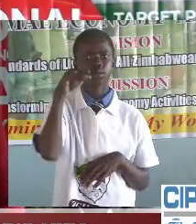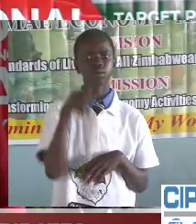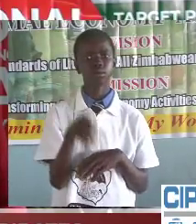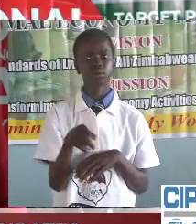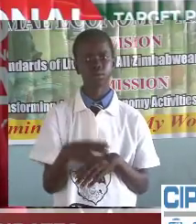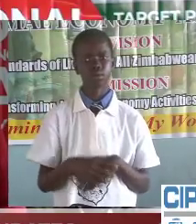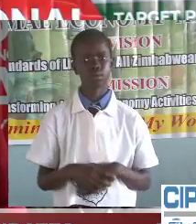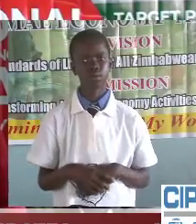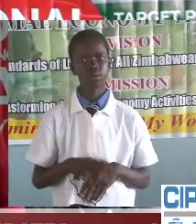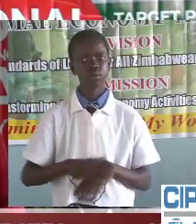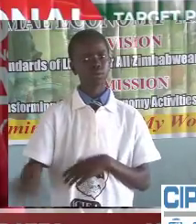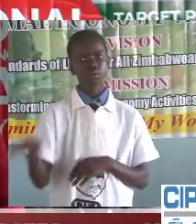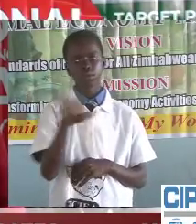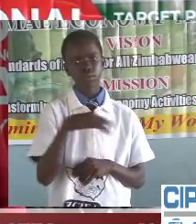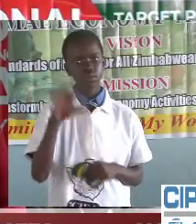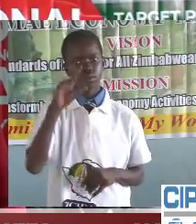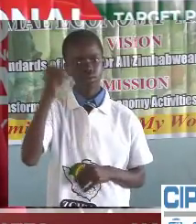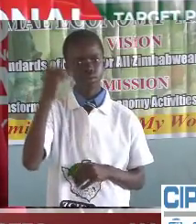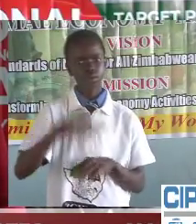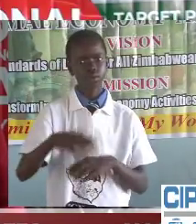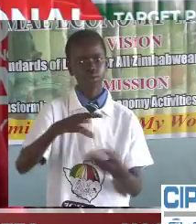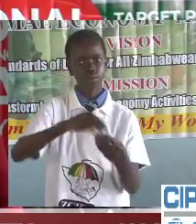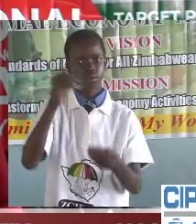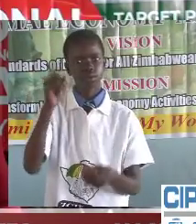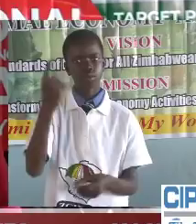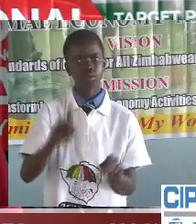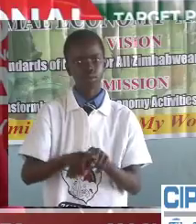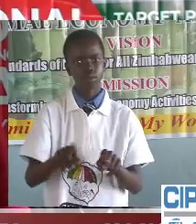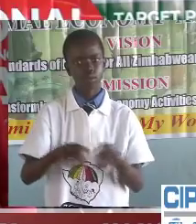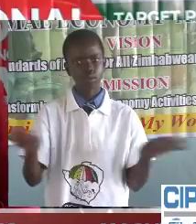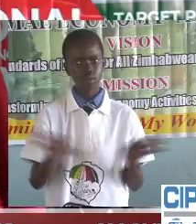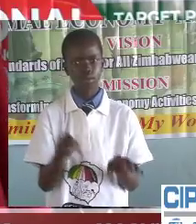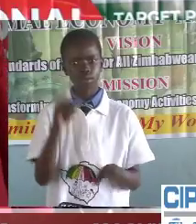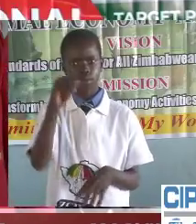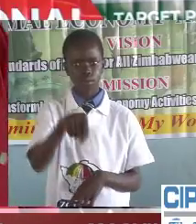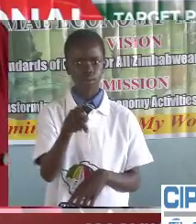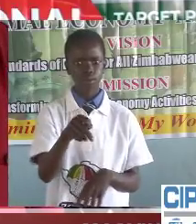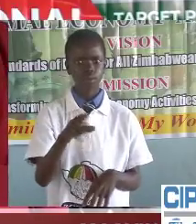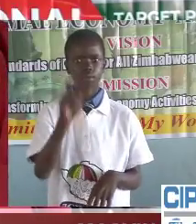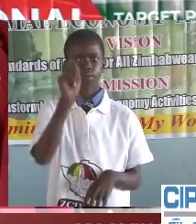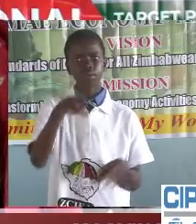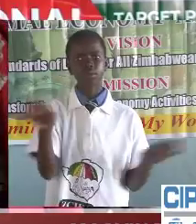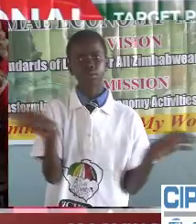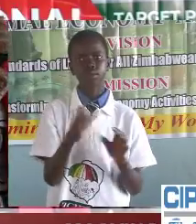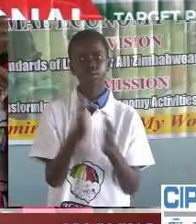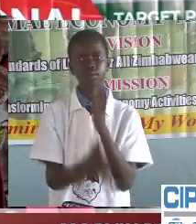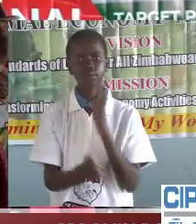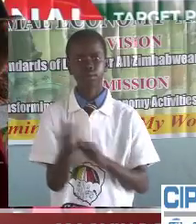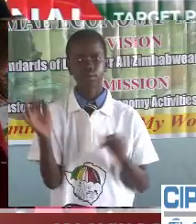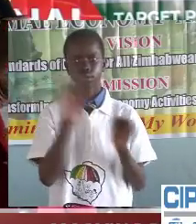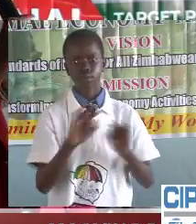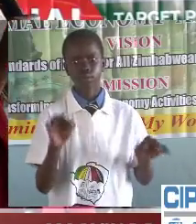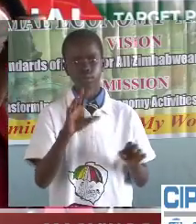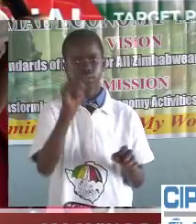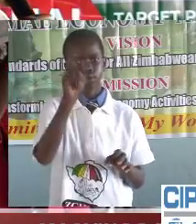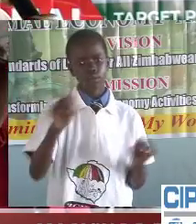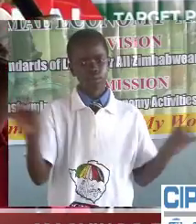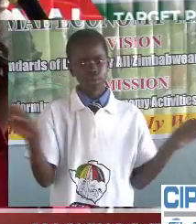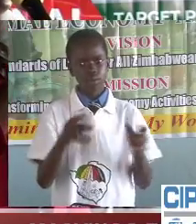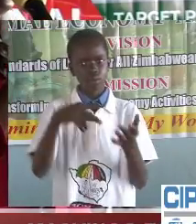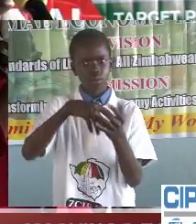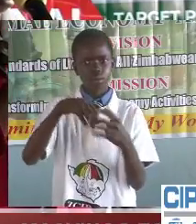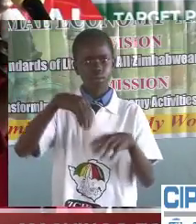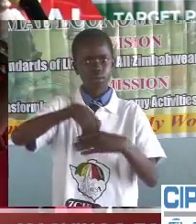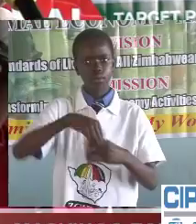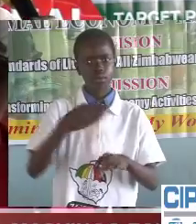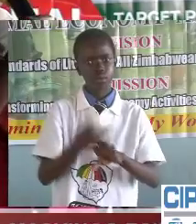a political statement. Ndozviripo. Mafactory hakuna, mabasa ekumukira makuseni